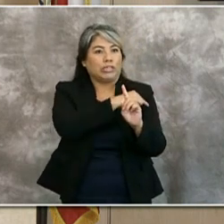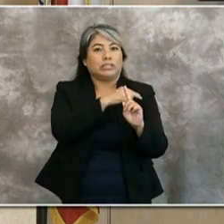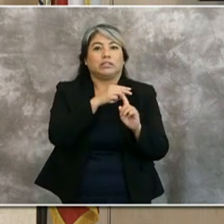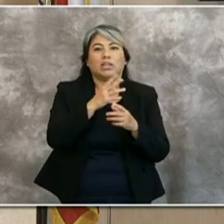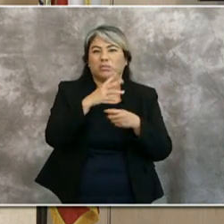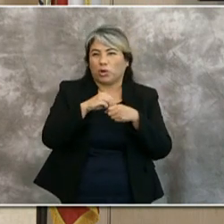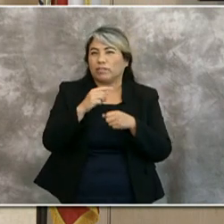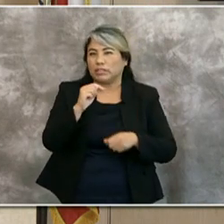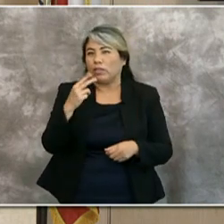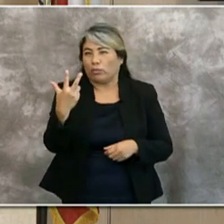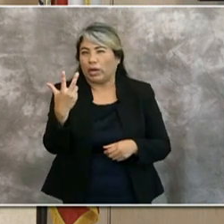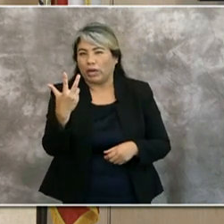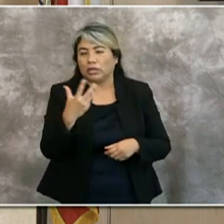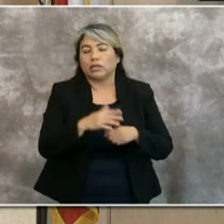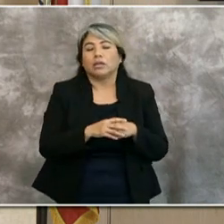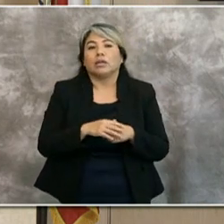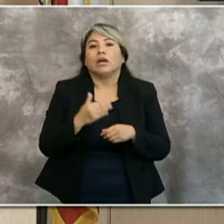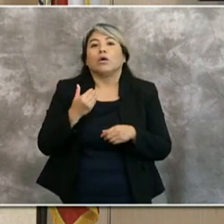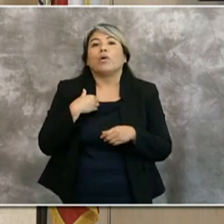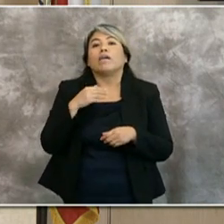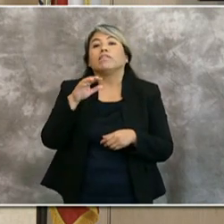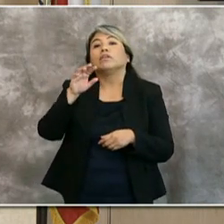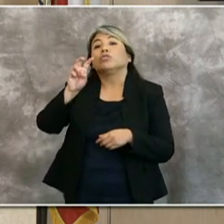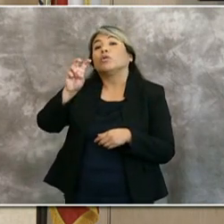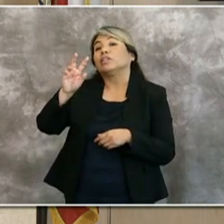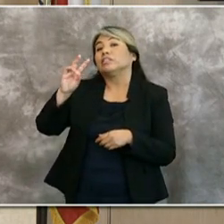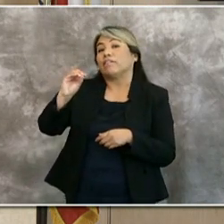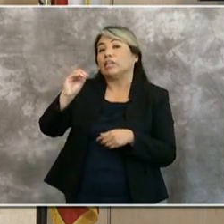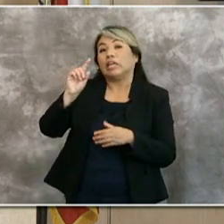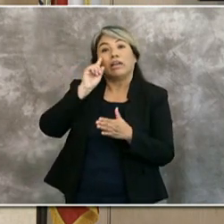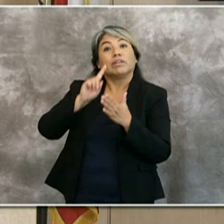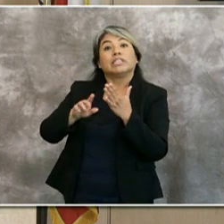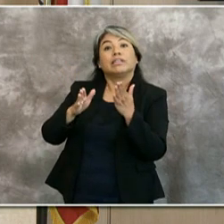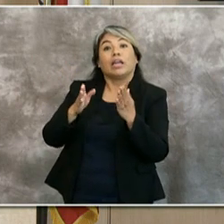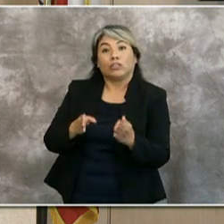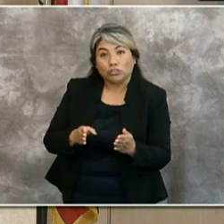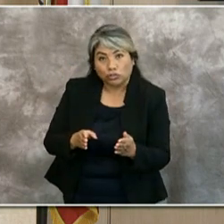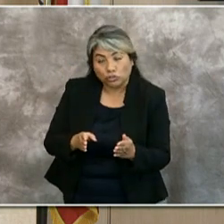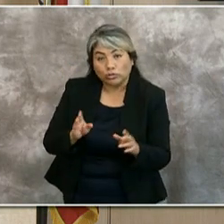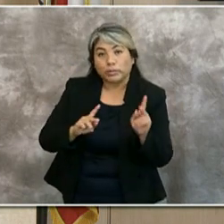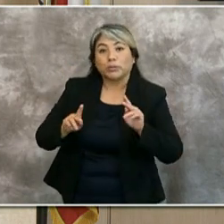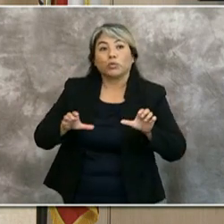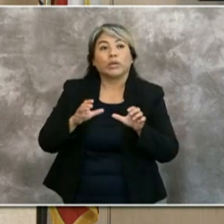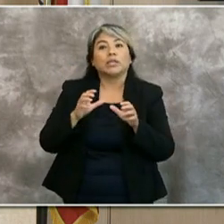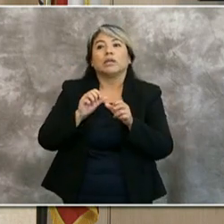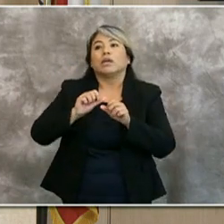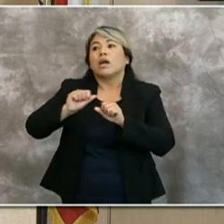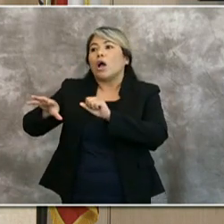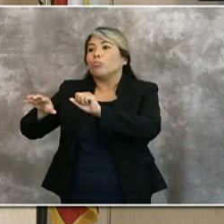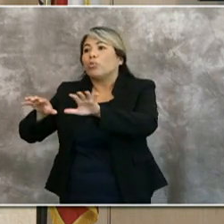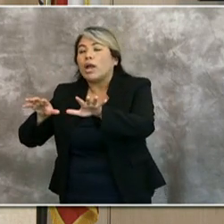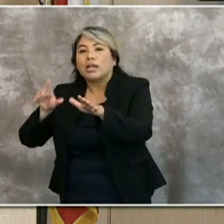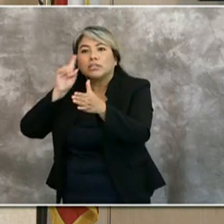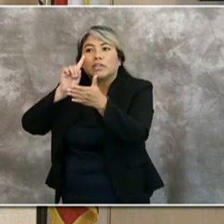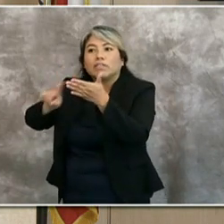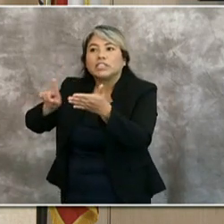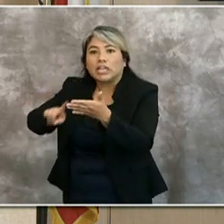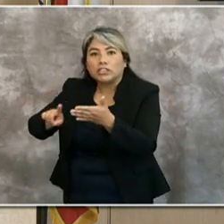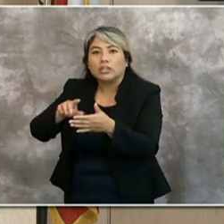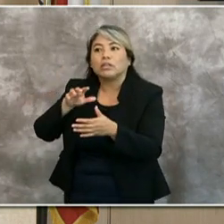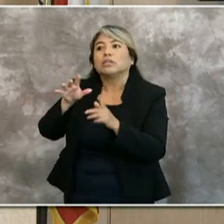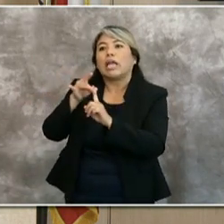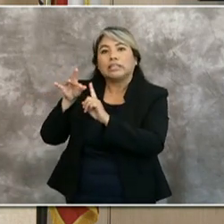T3. We have 270 investigators. These are people doing outbreaks, and they're doing case